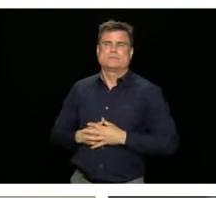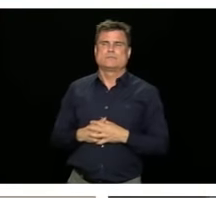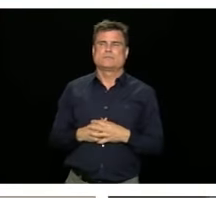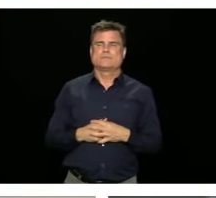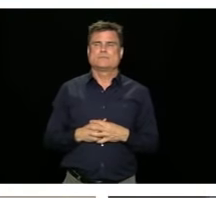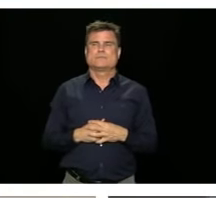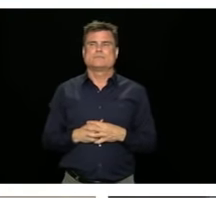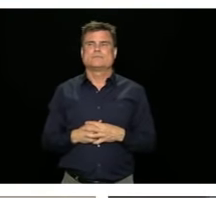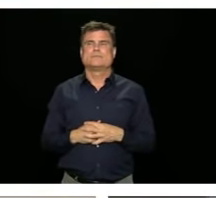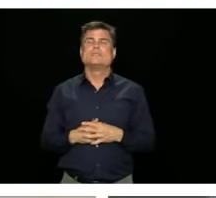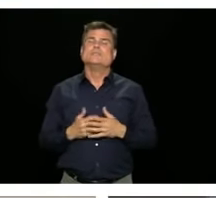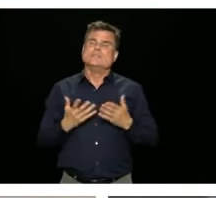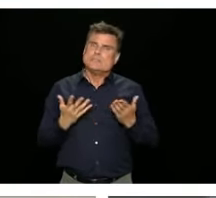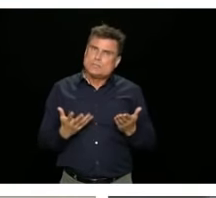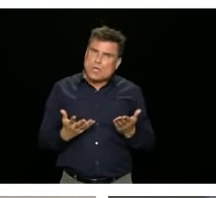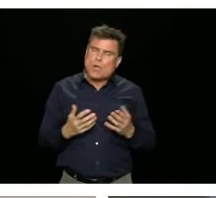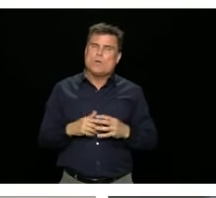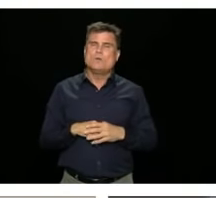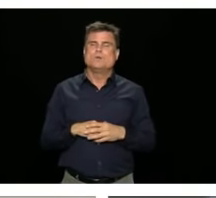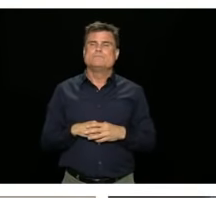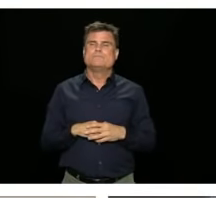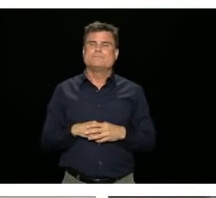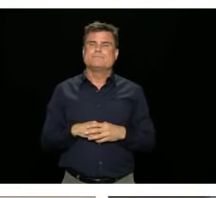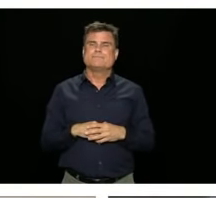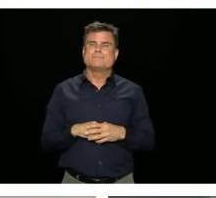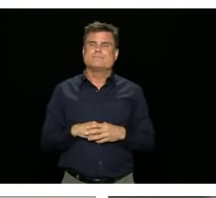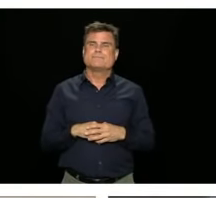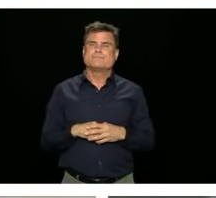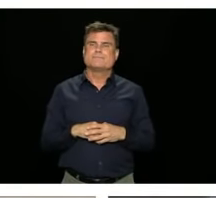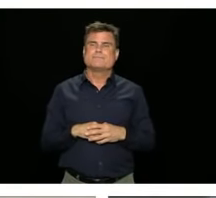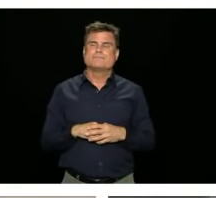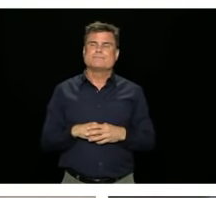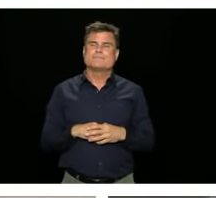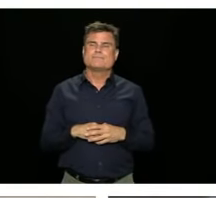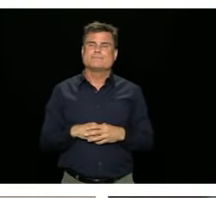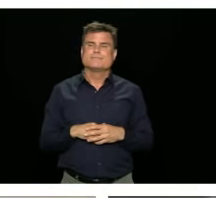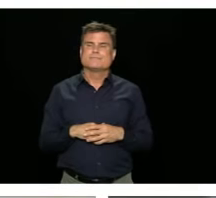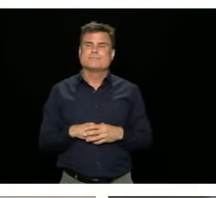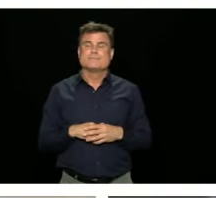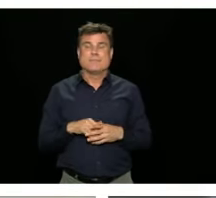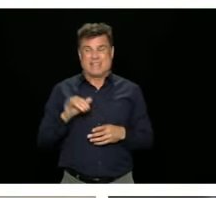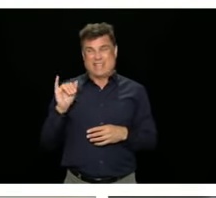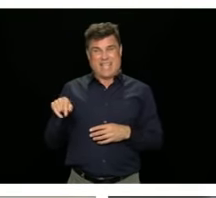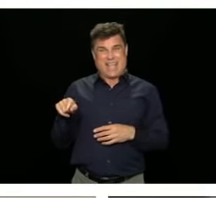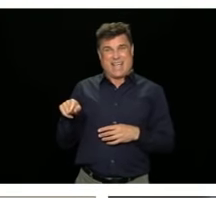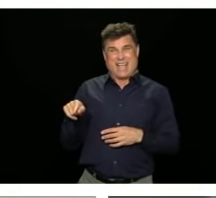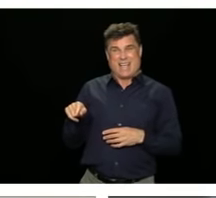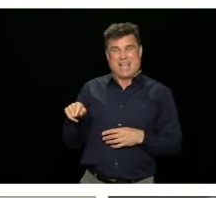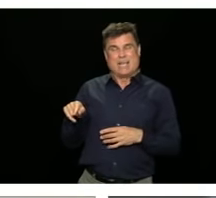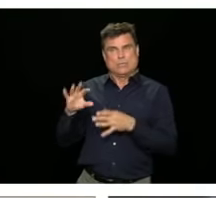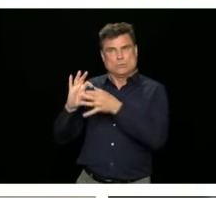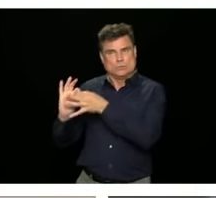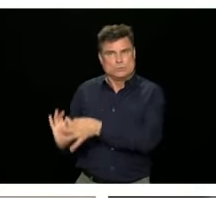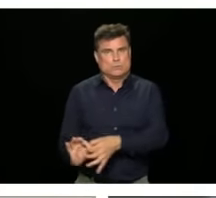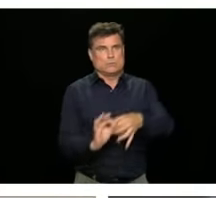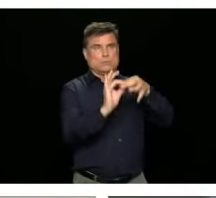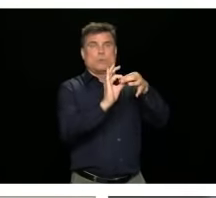I think it does lead to a bigger question around how do we have these conversations of